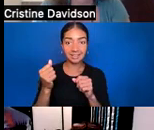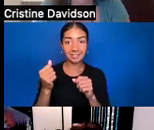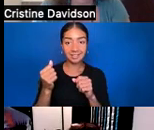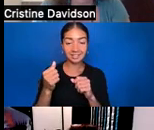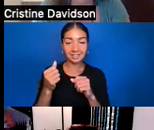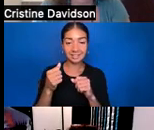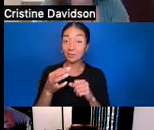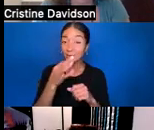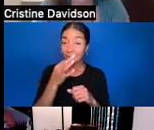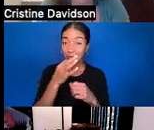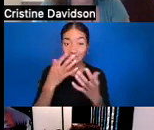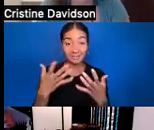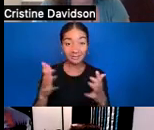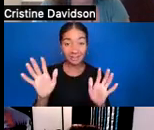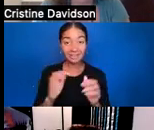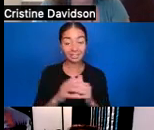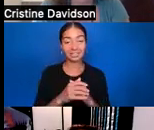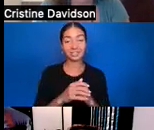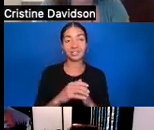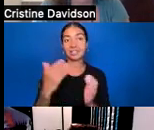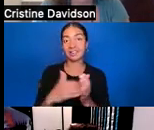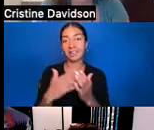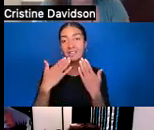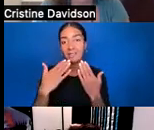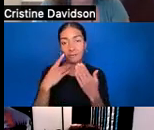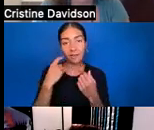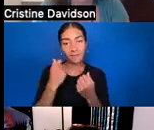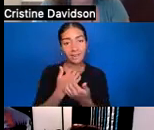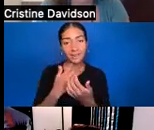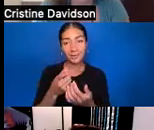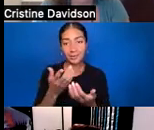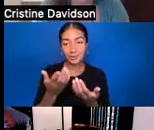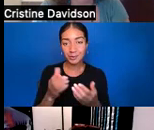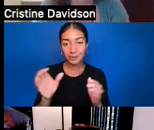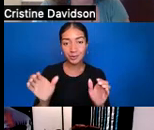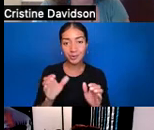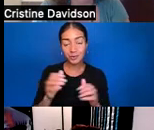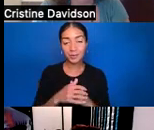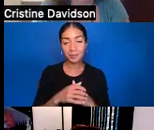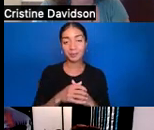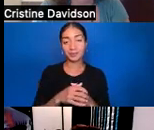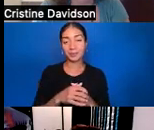about done. So again, thank you for everything you do. And this is a part of